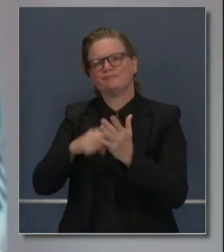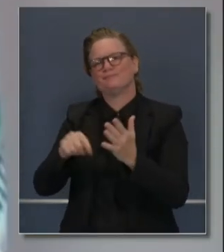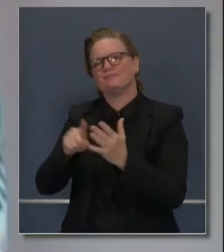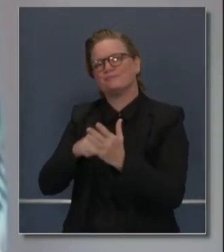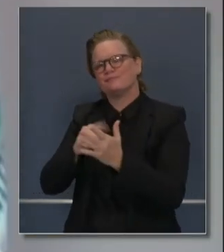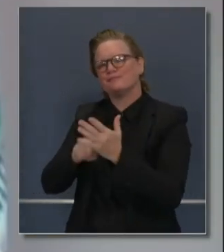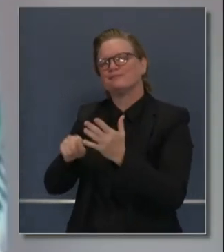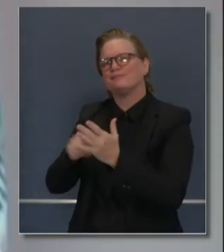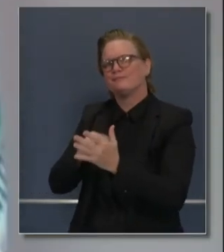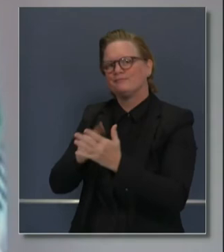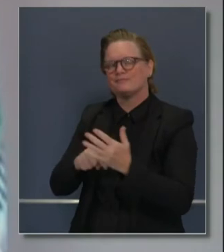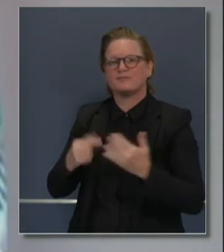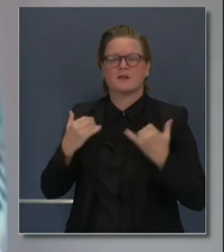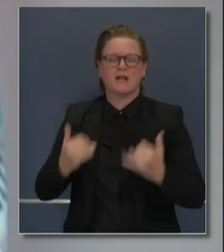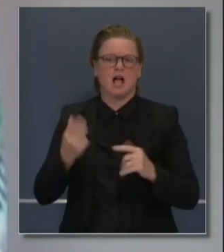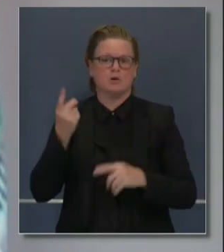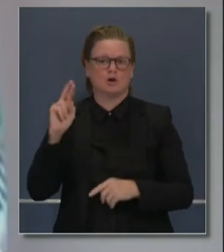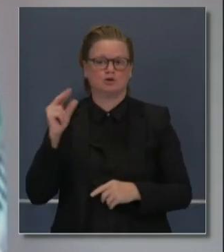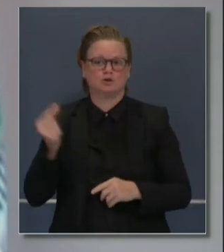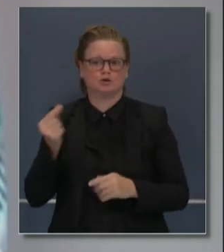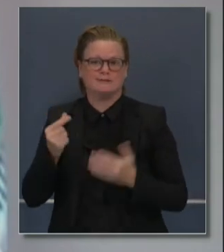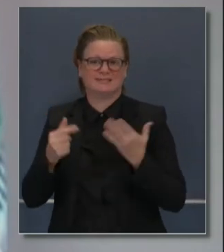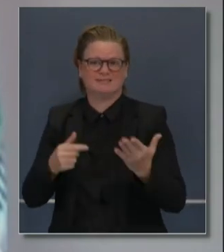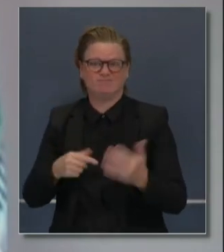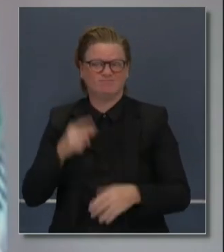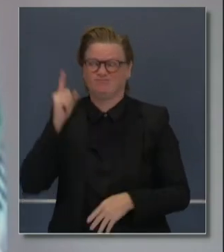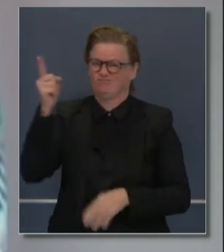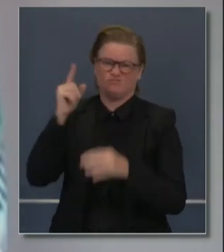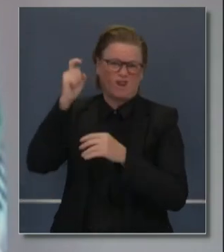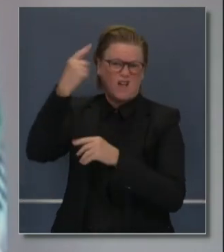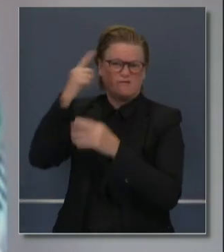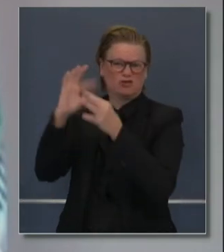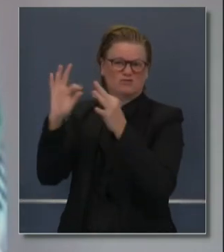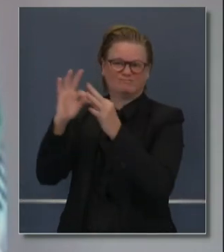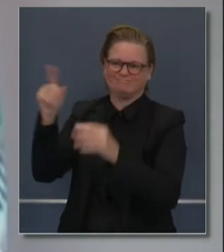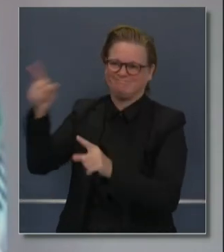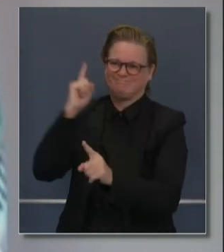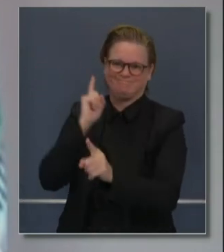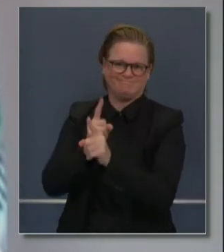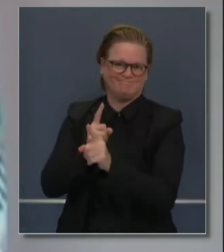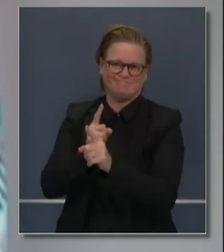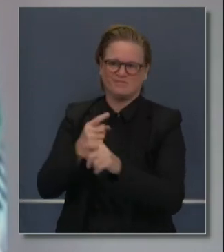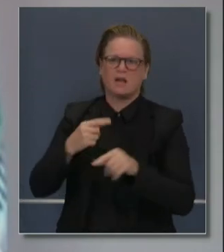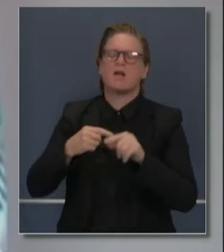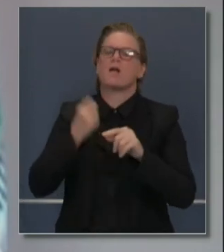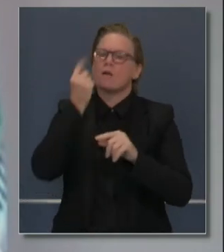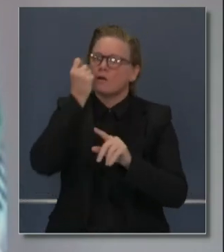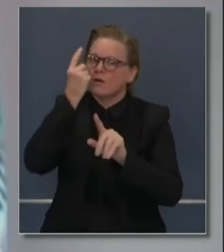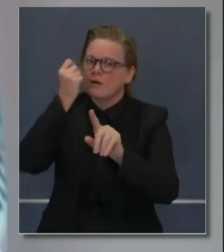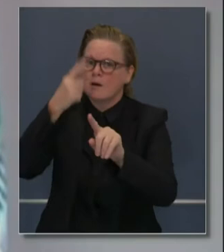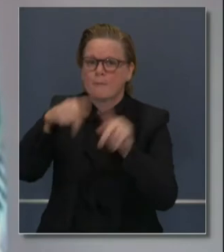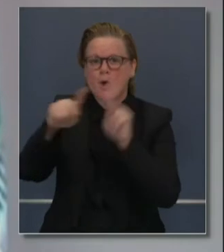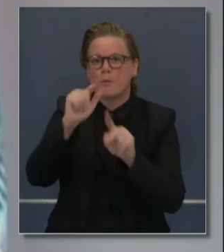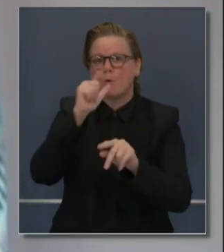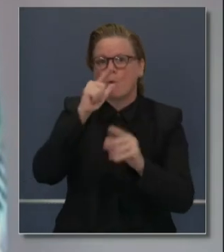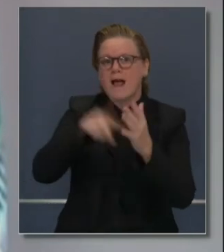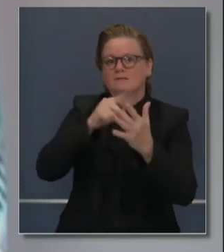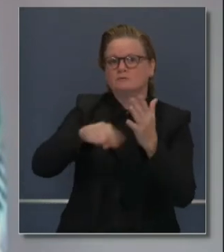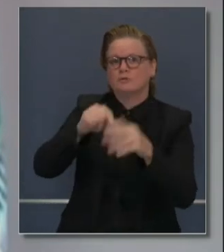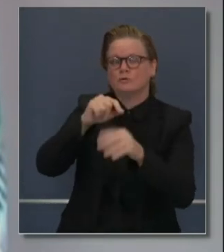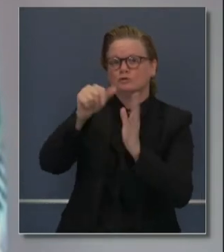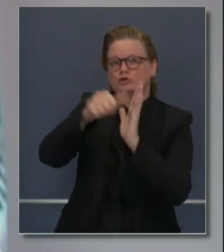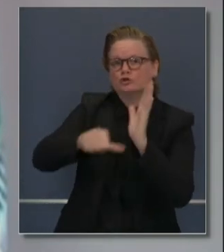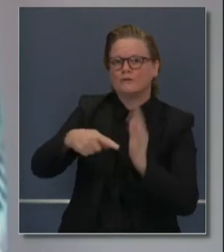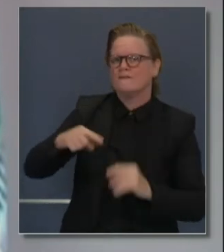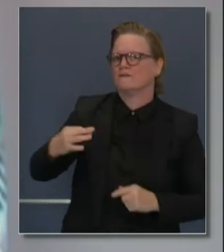beginning because people anticipated the need to prepare for surge. We didn't know nearly as much as we did then about COVID. And frankly,